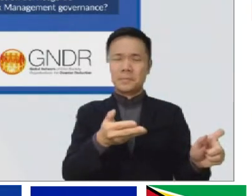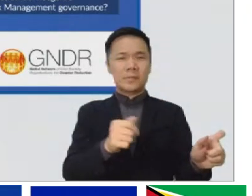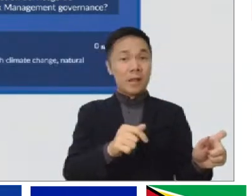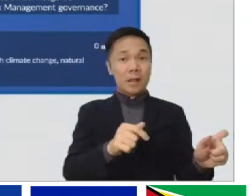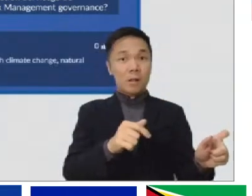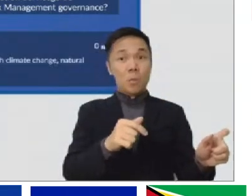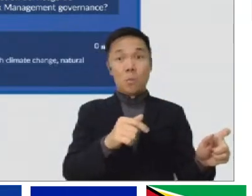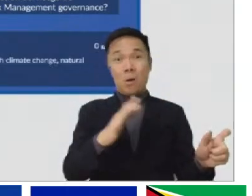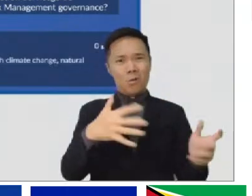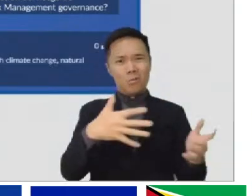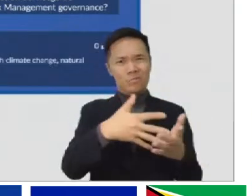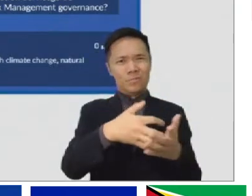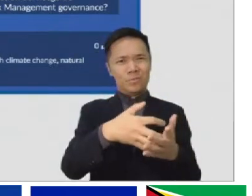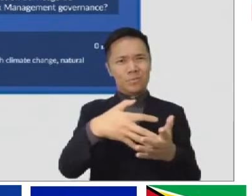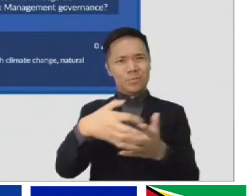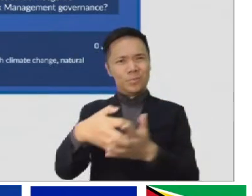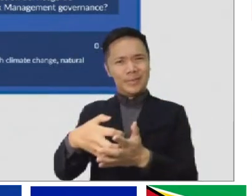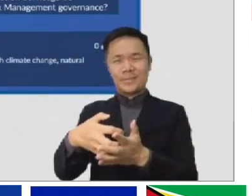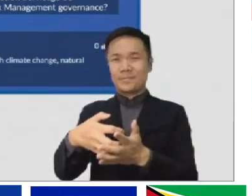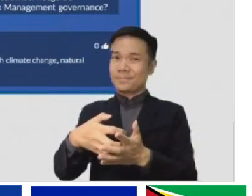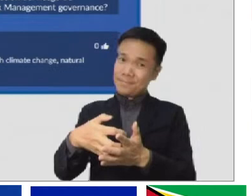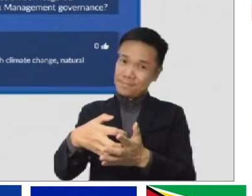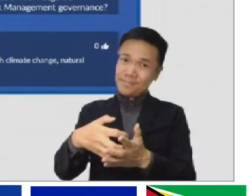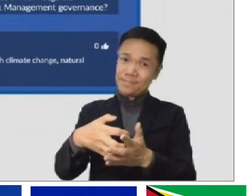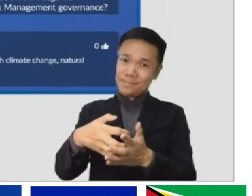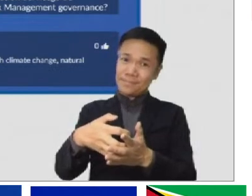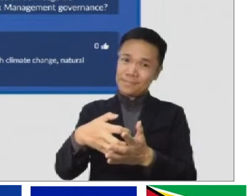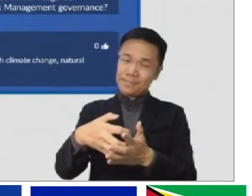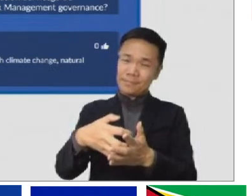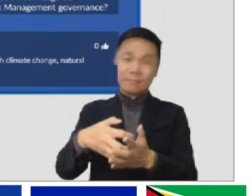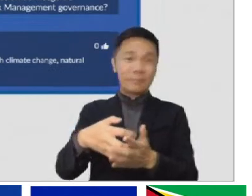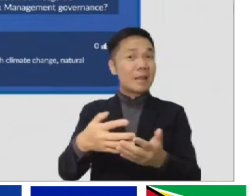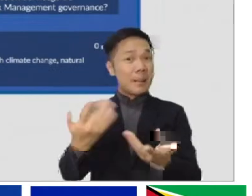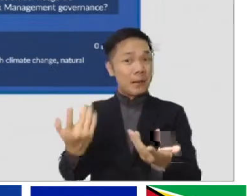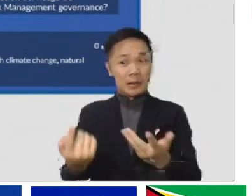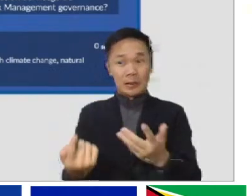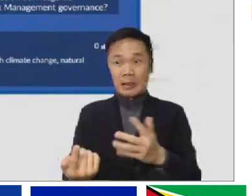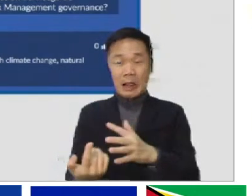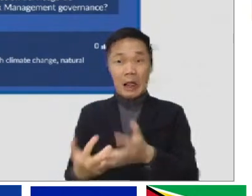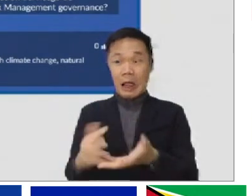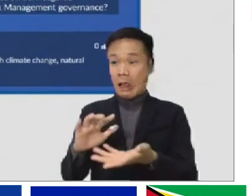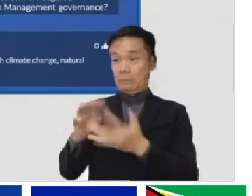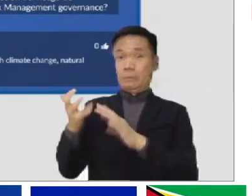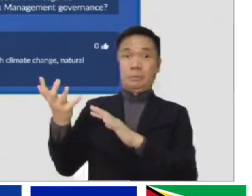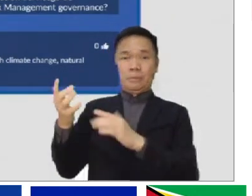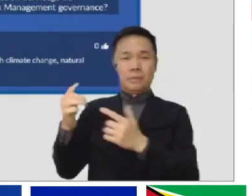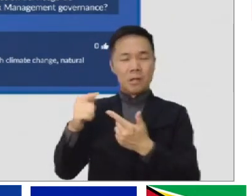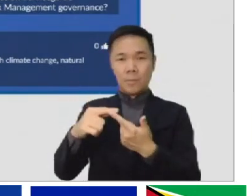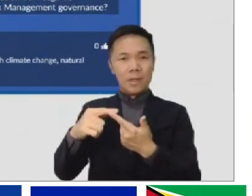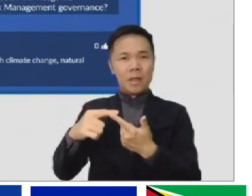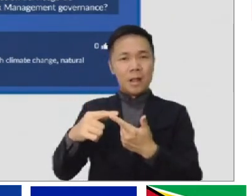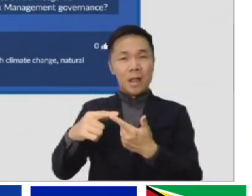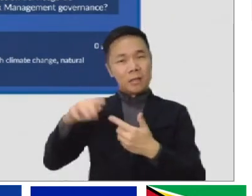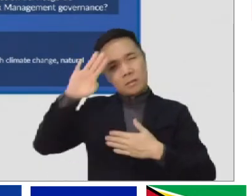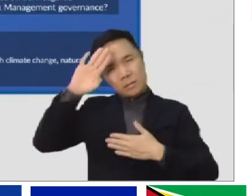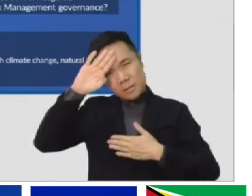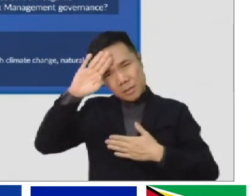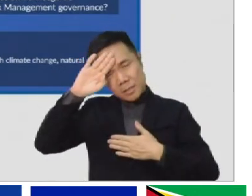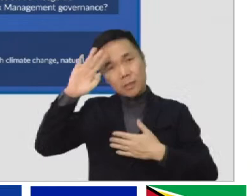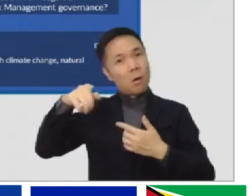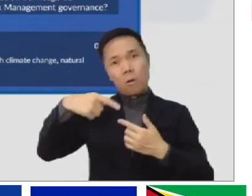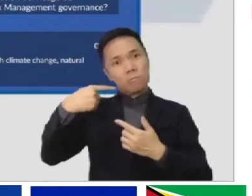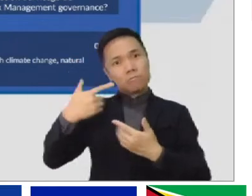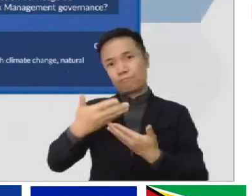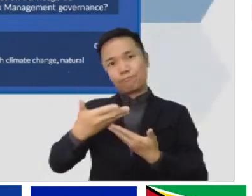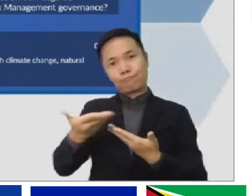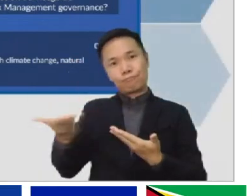when faced with a particular hazard, whether a virus or of any other sort. I'll now pass on in